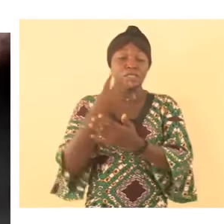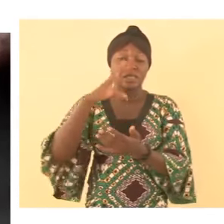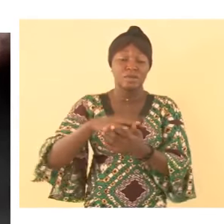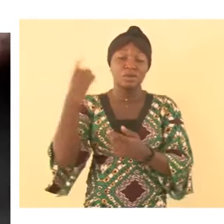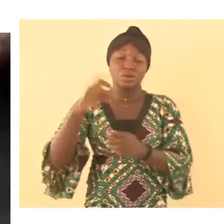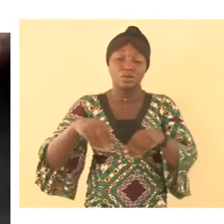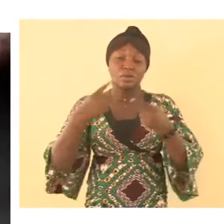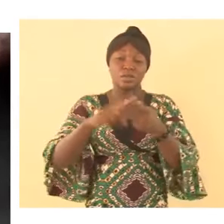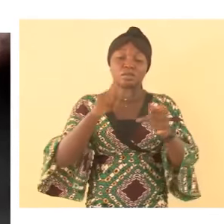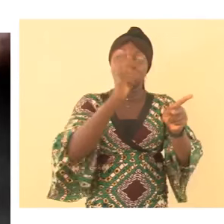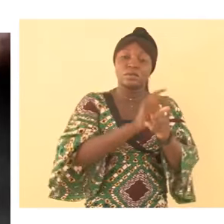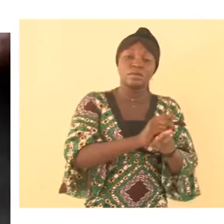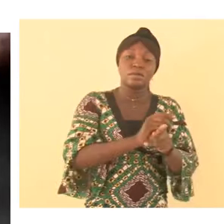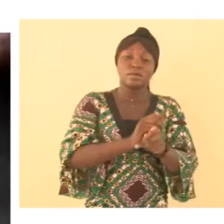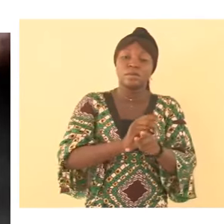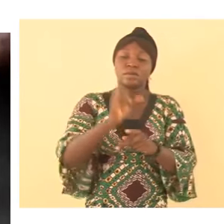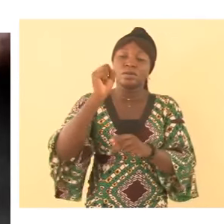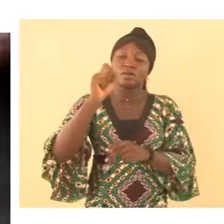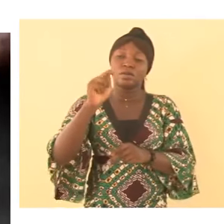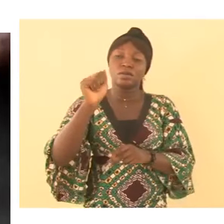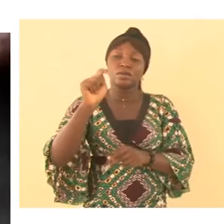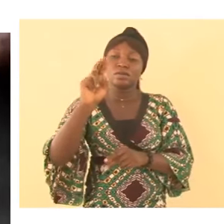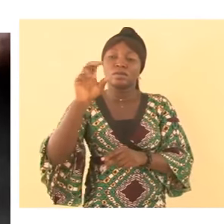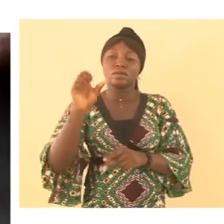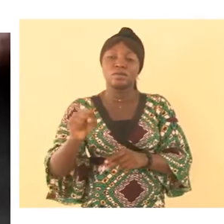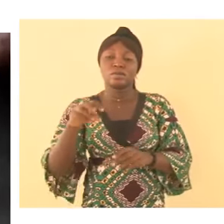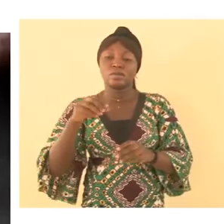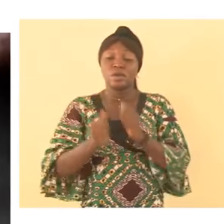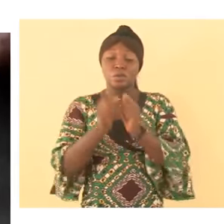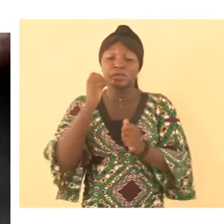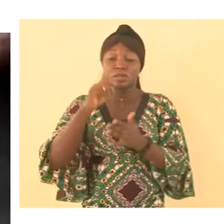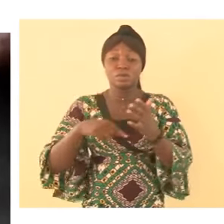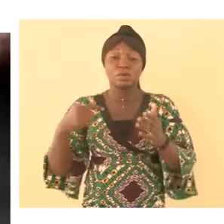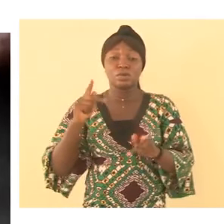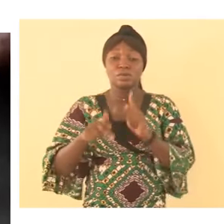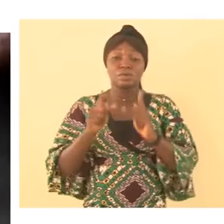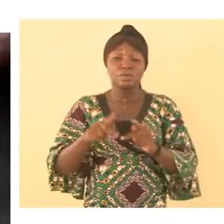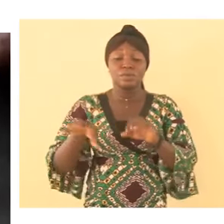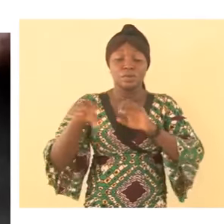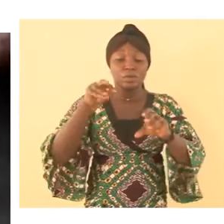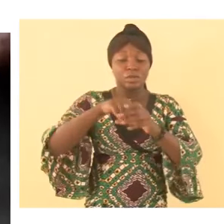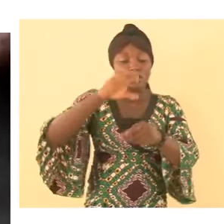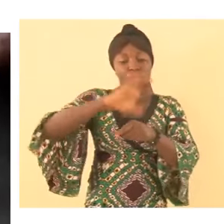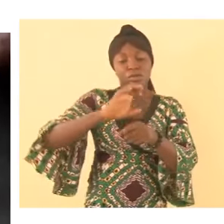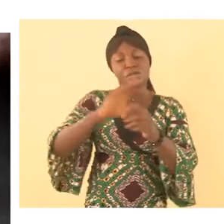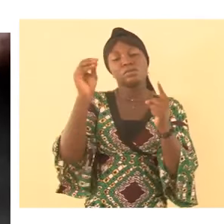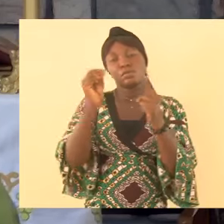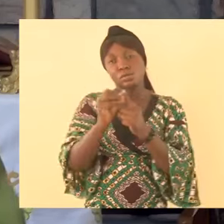The rich often gave in order to retain their status, which is what people exploit in churches